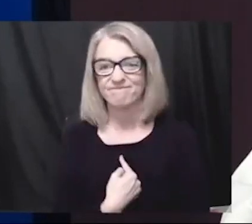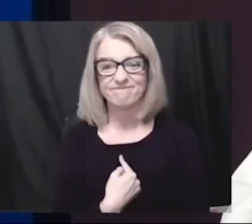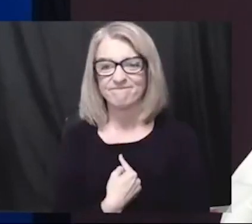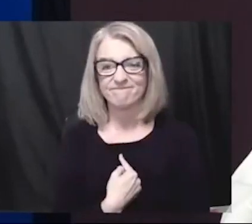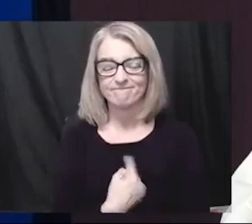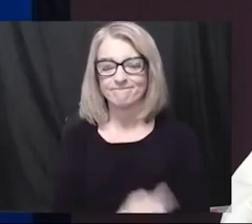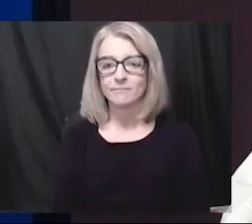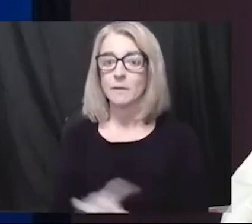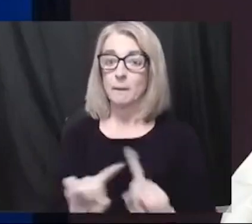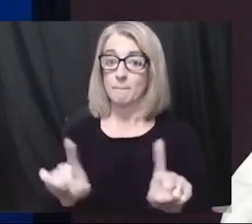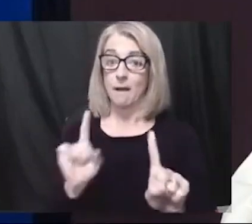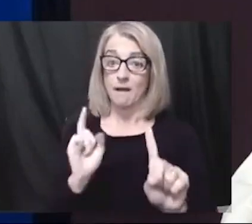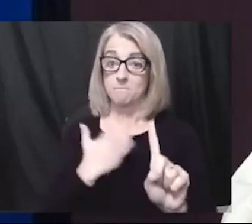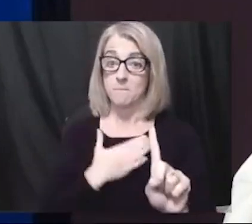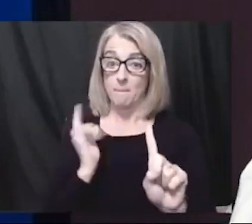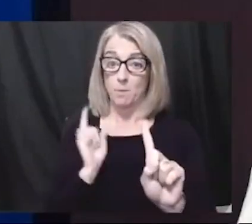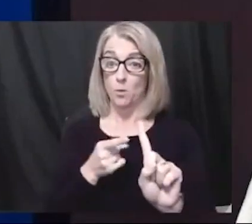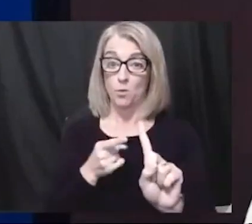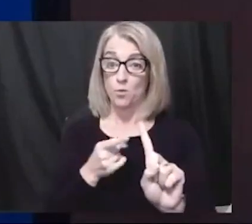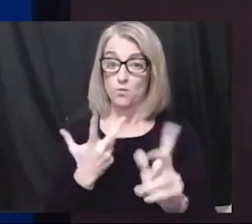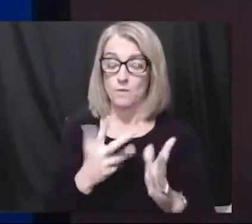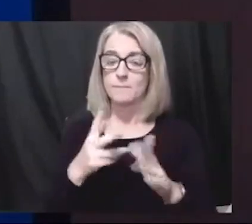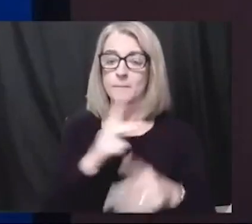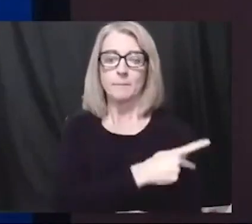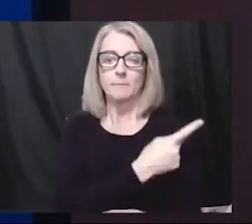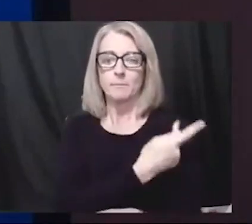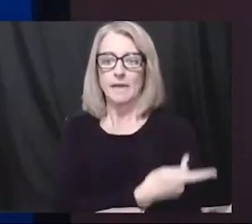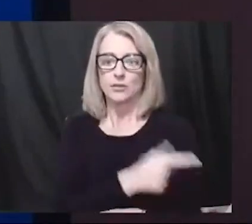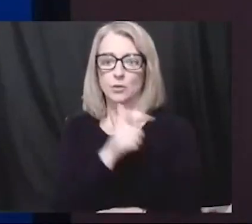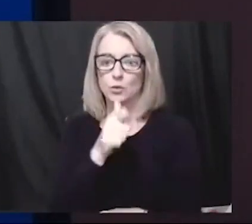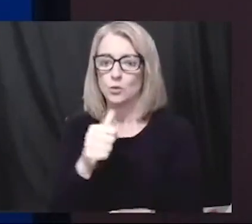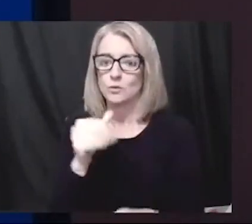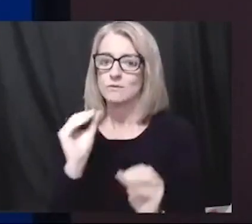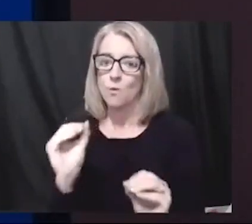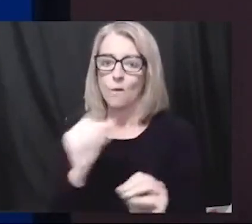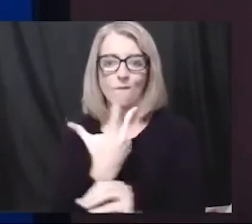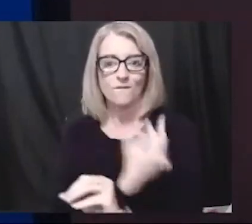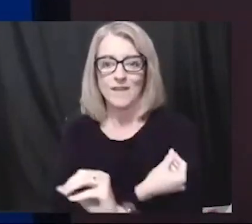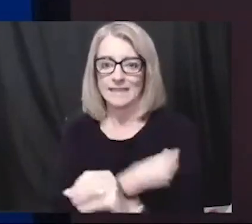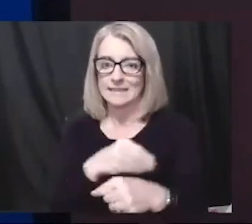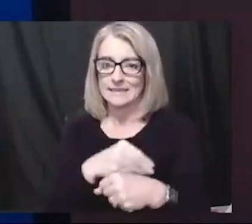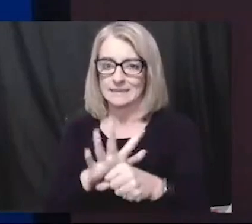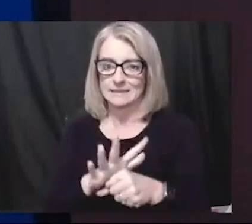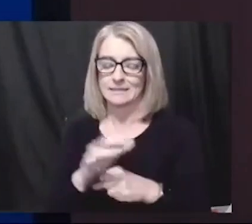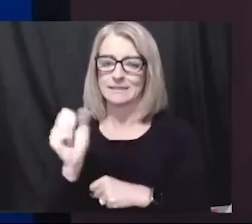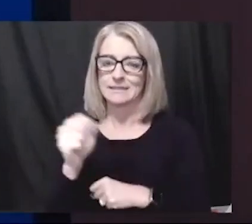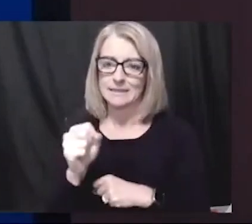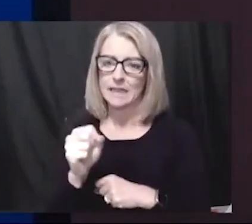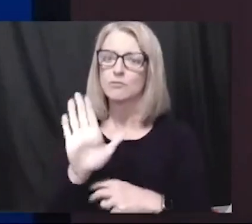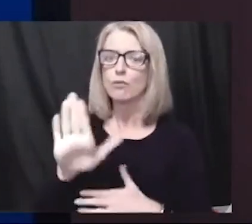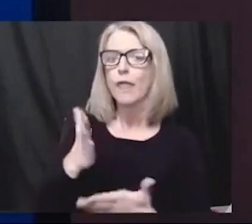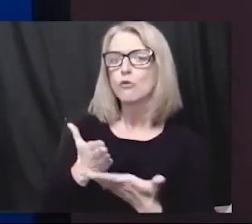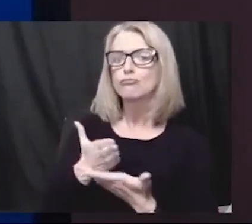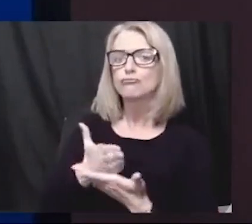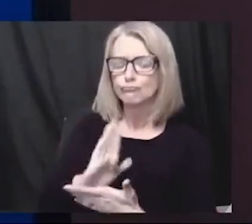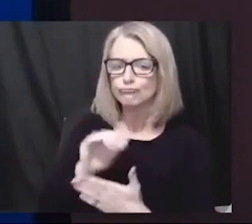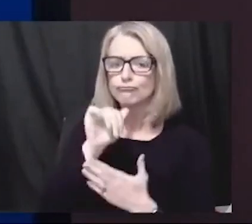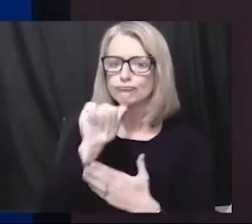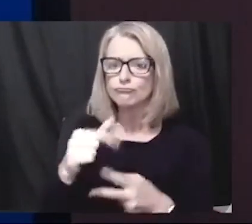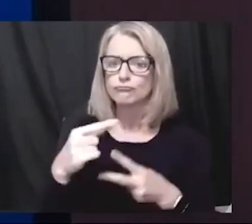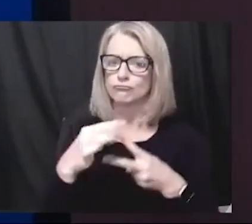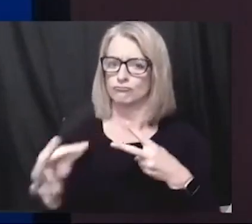what it is. Patients who are unvaccinated are, yes, exercising a right and a choice to be able